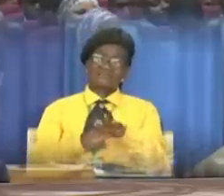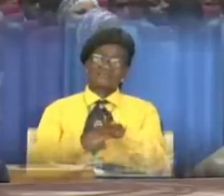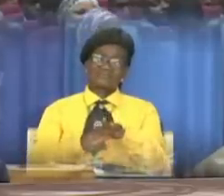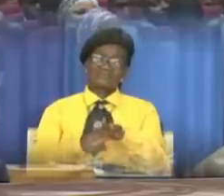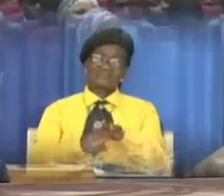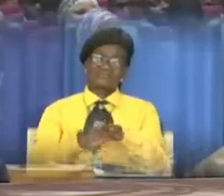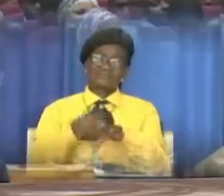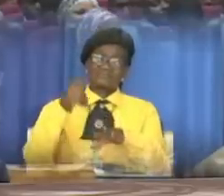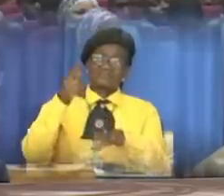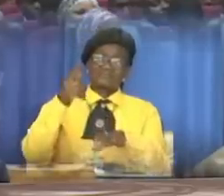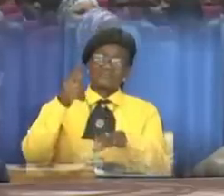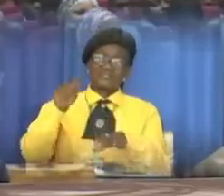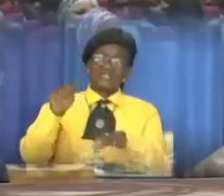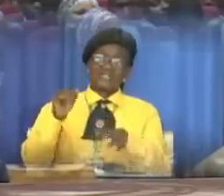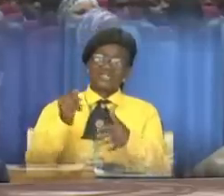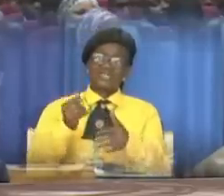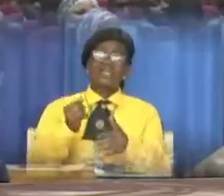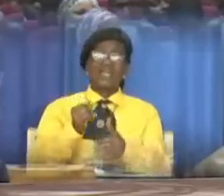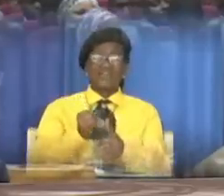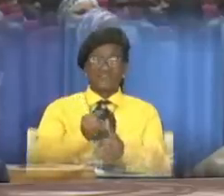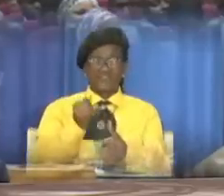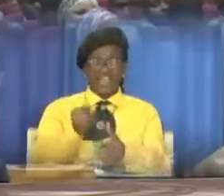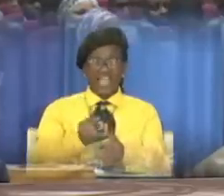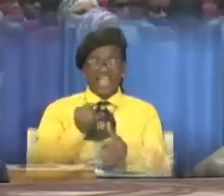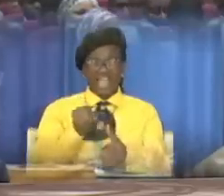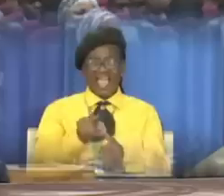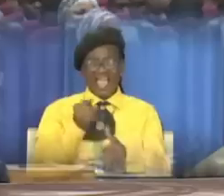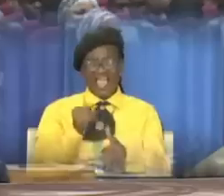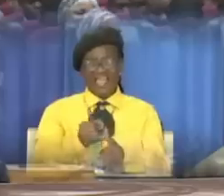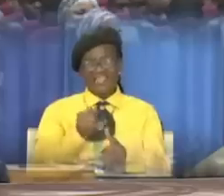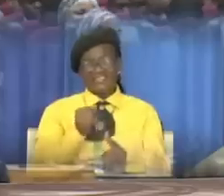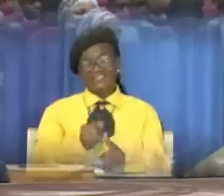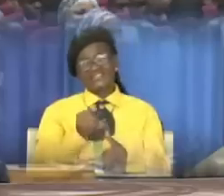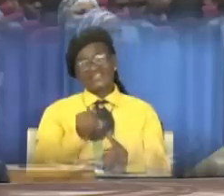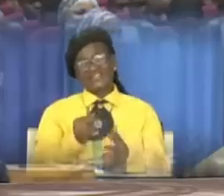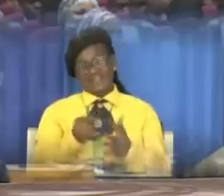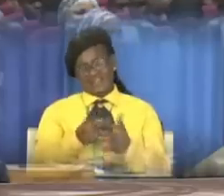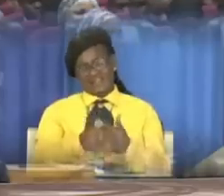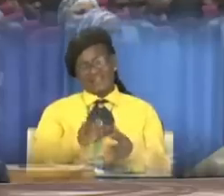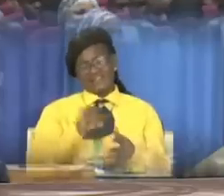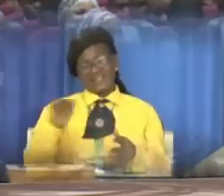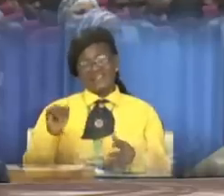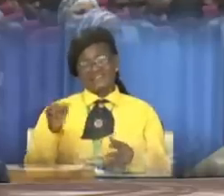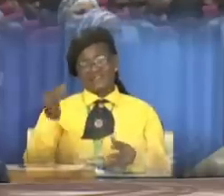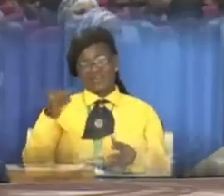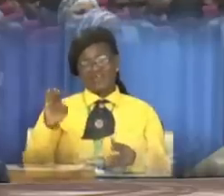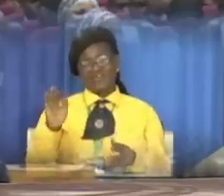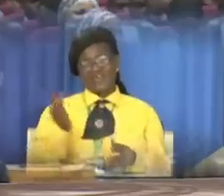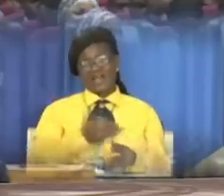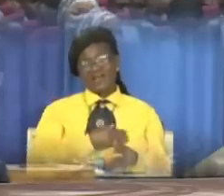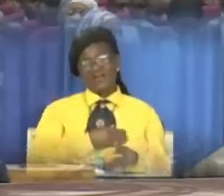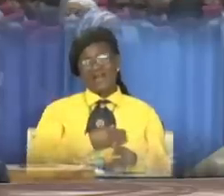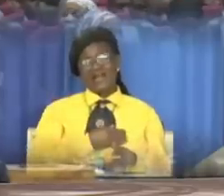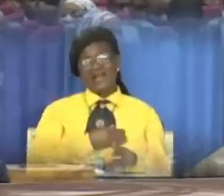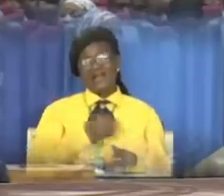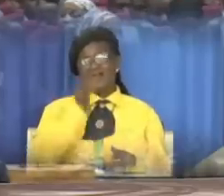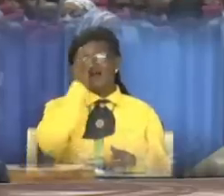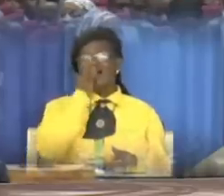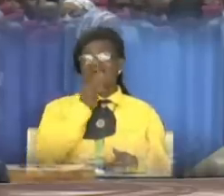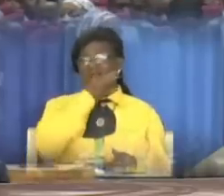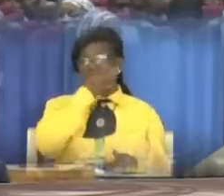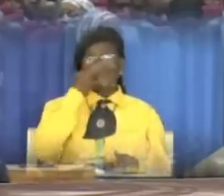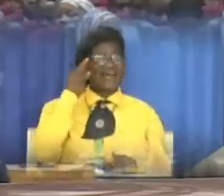the first installment of our fasting will be for 50 days only.